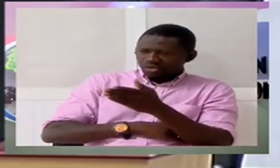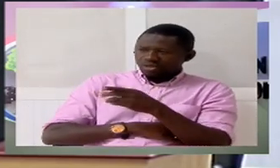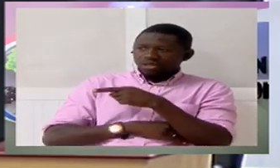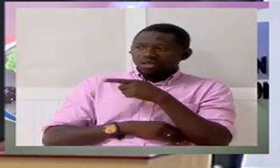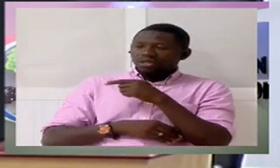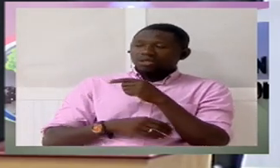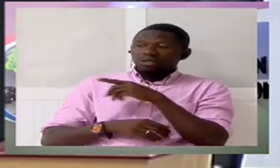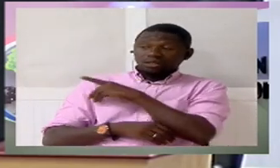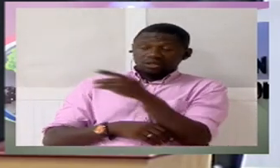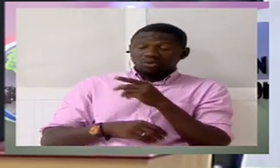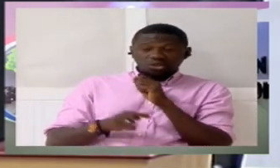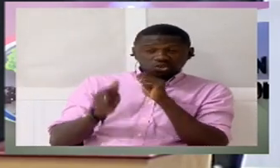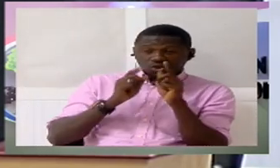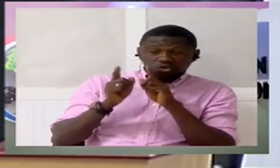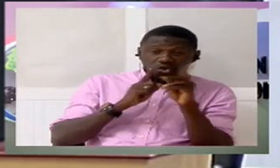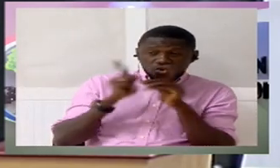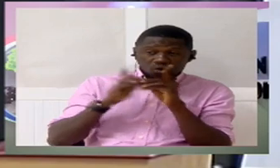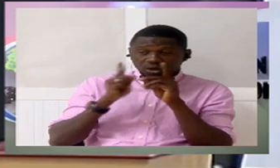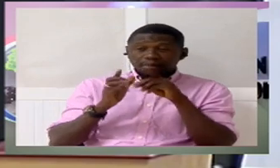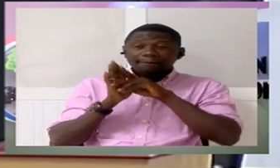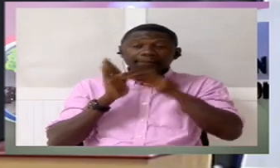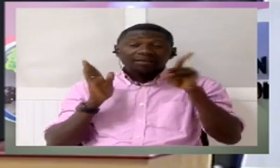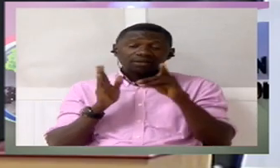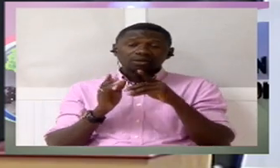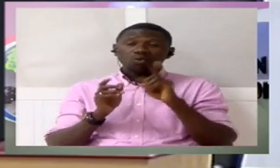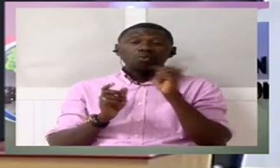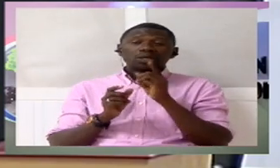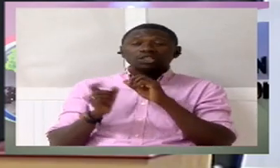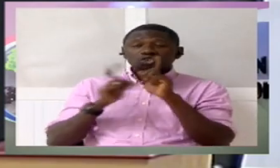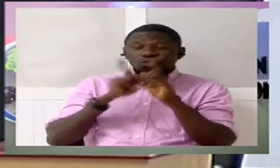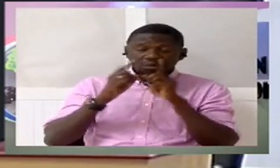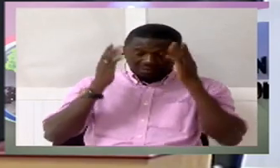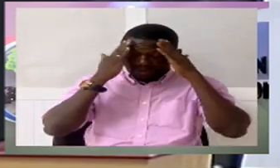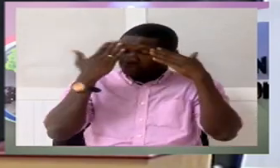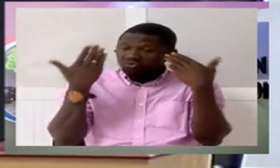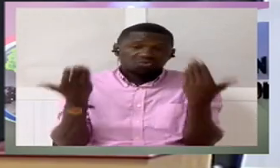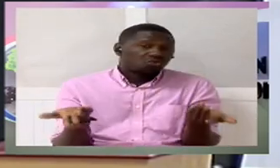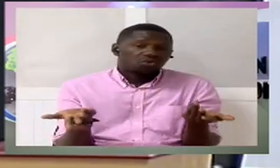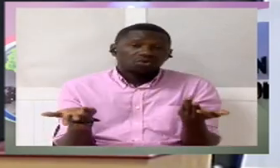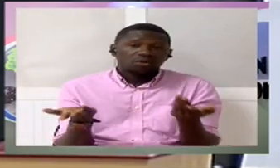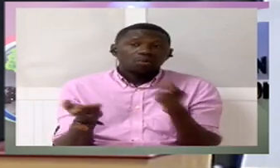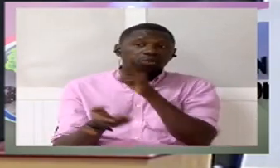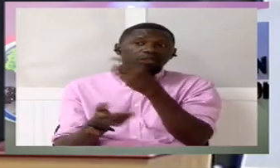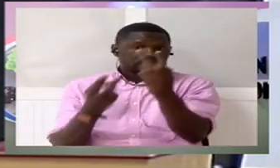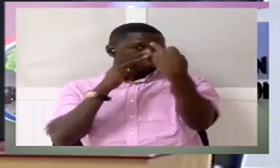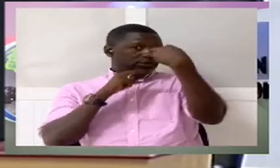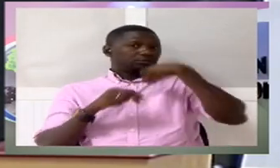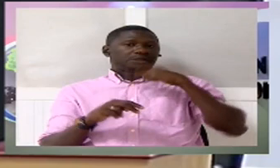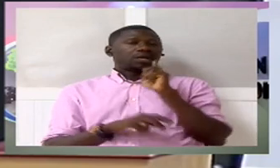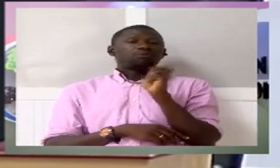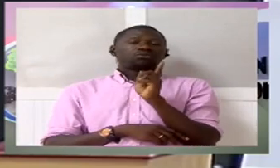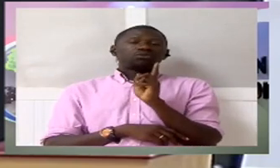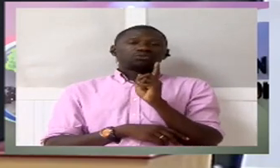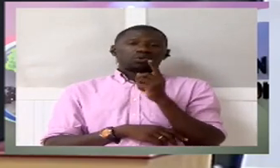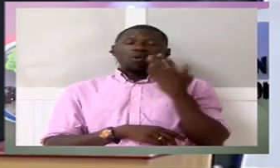were talking in private. But he came in for malo. But what they were discussing, I don't know. But he told manchege. But they did not see me. So